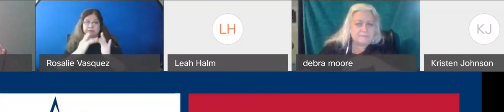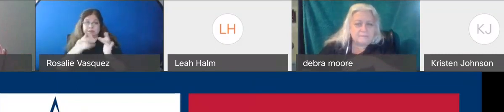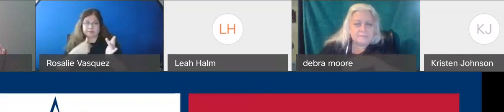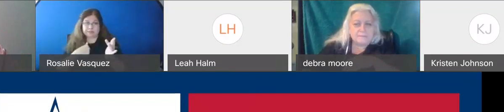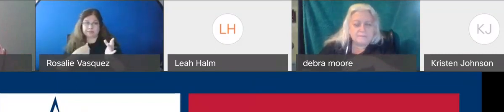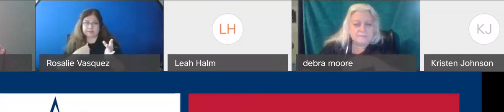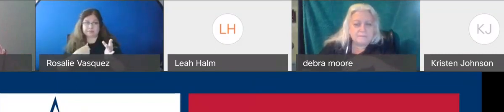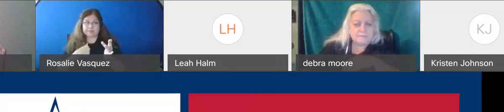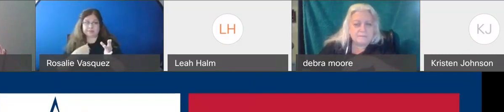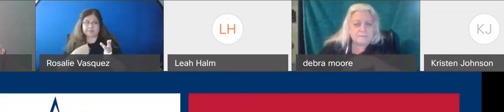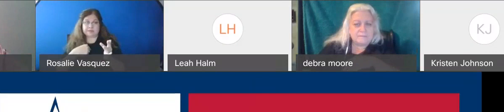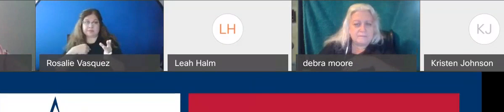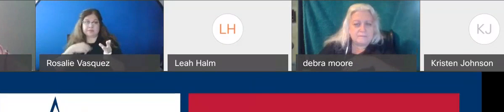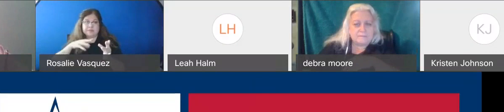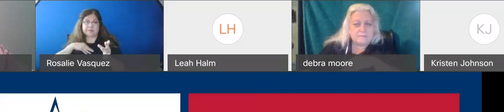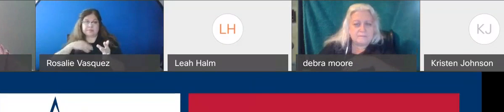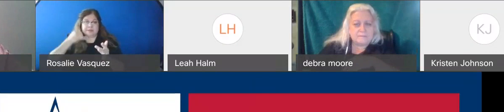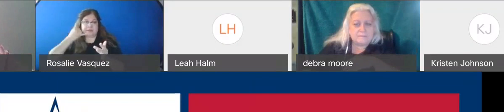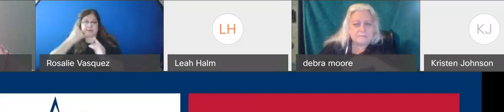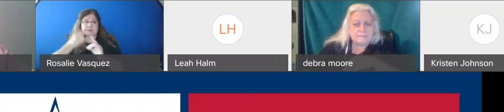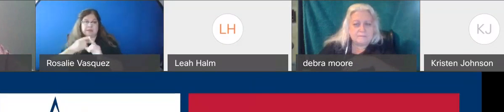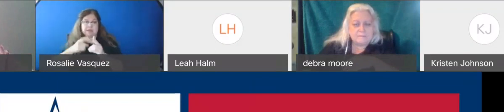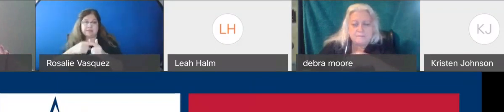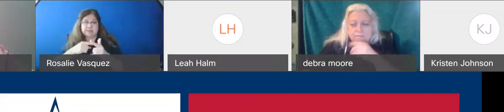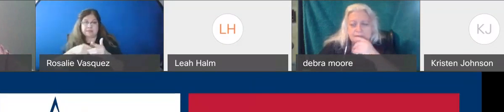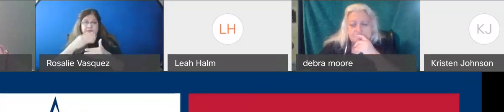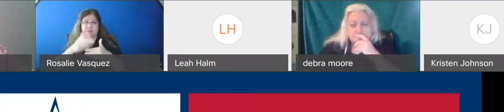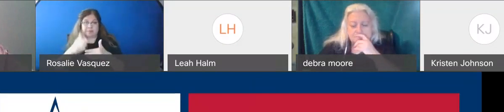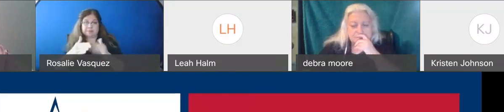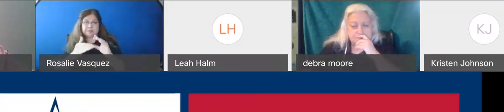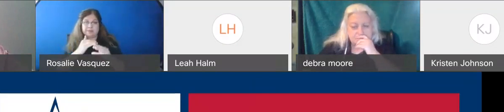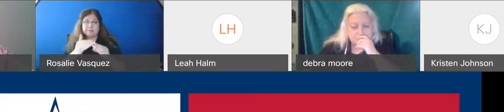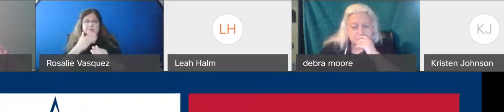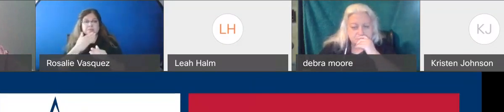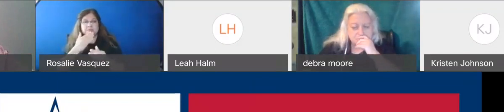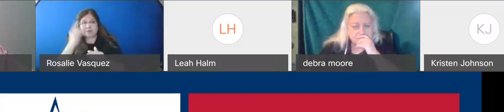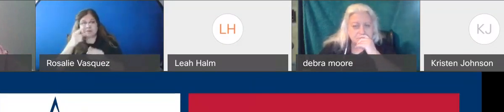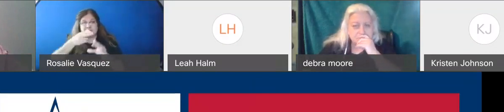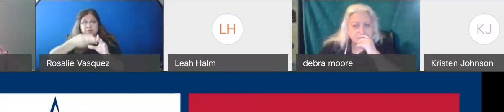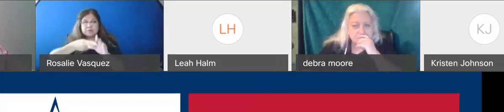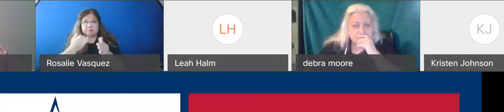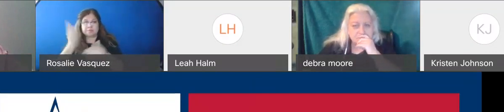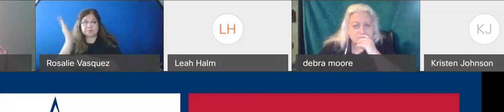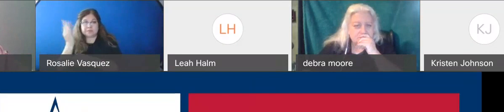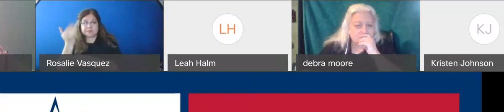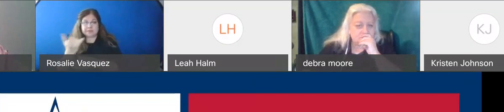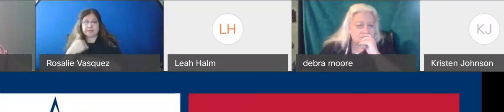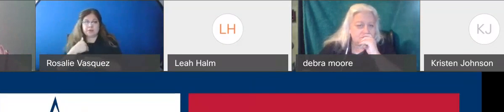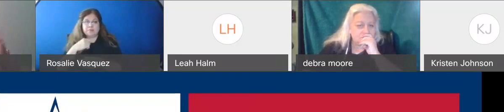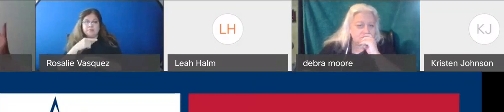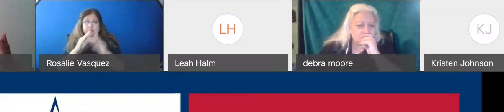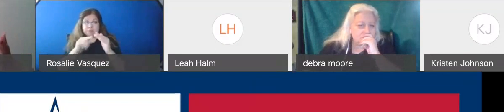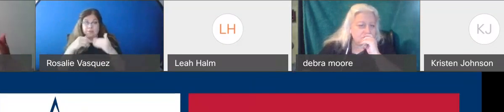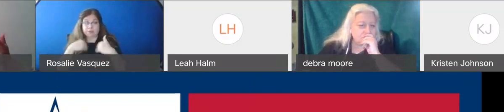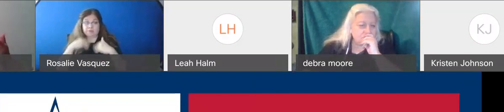my phone calls as well. They go straight to my email. So thank you guys for joining the presentation today. I hope you guys have a wonderful day,